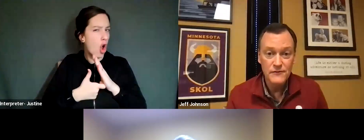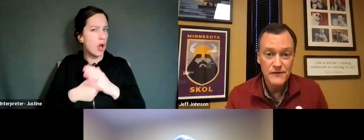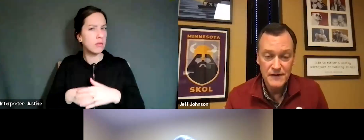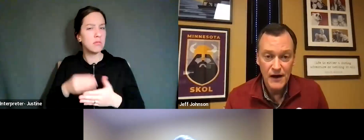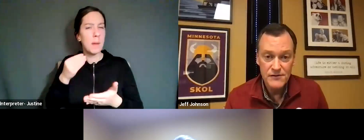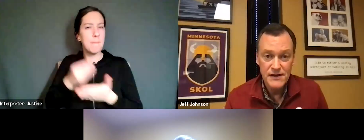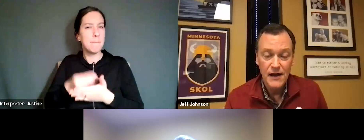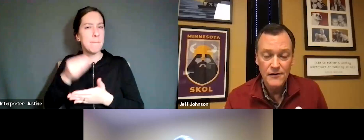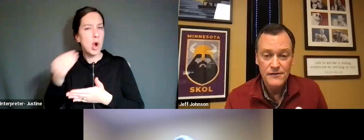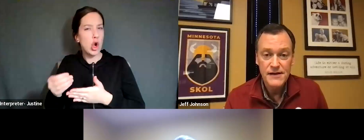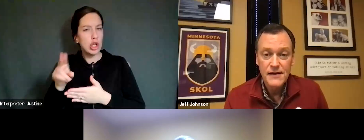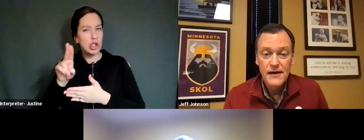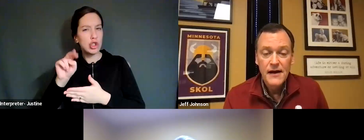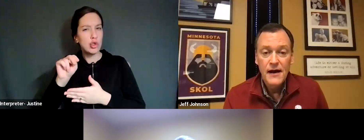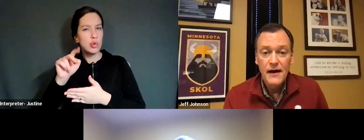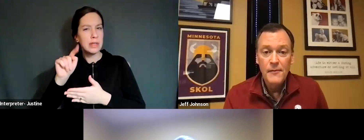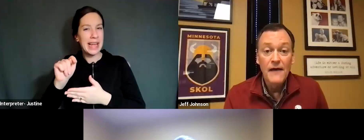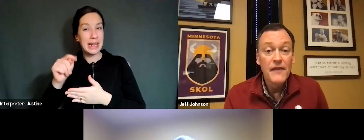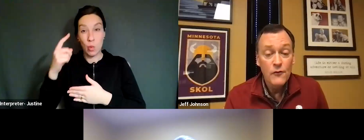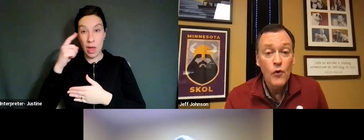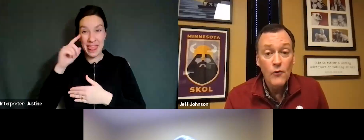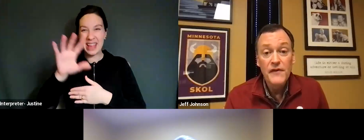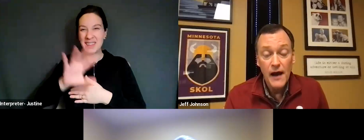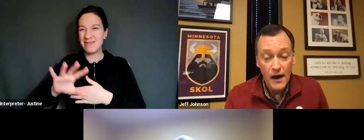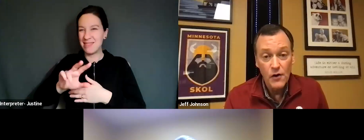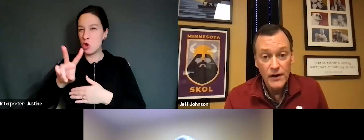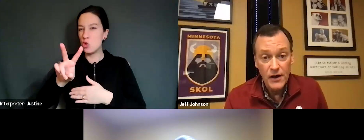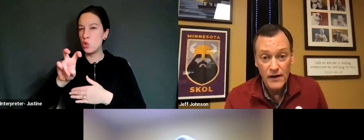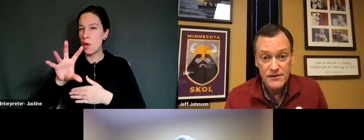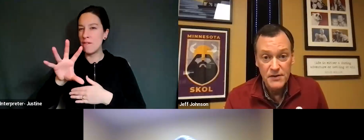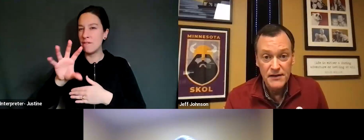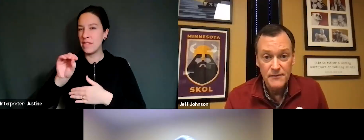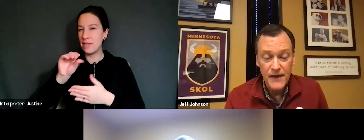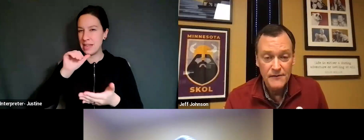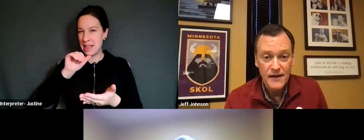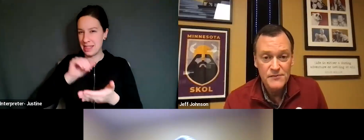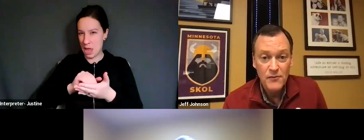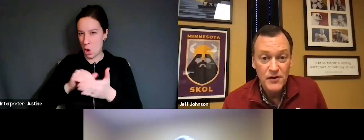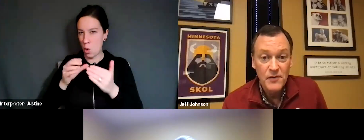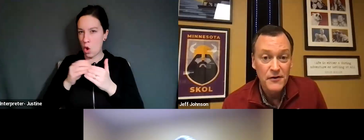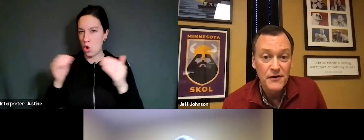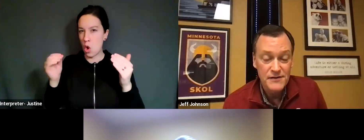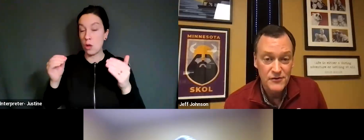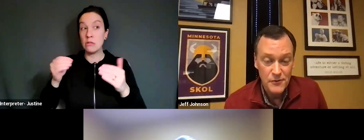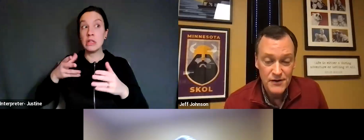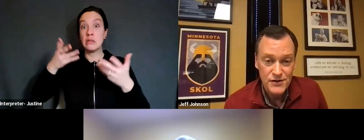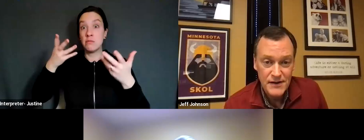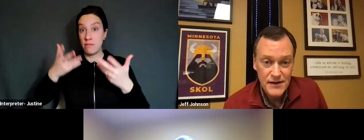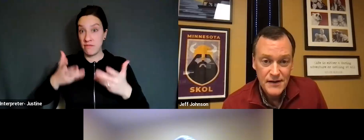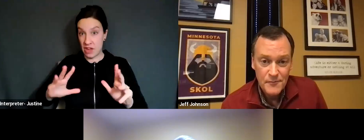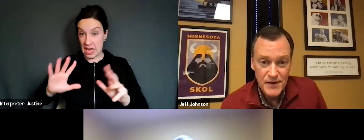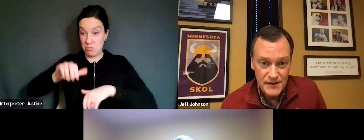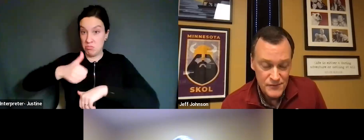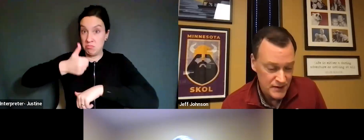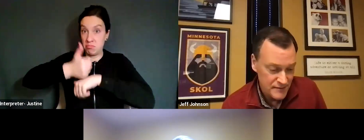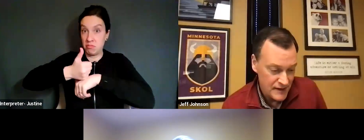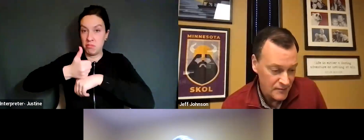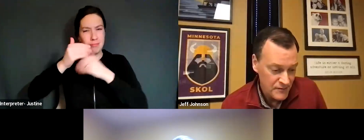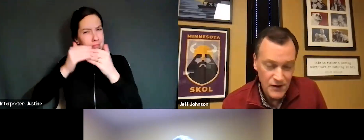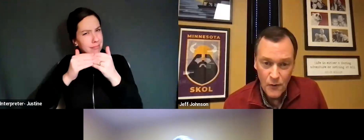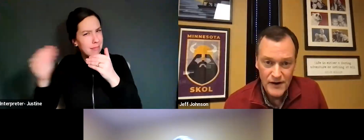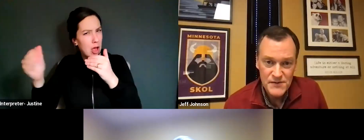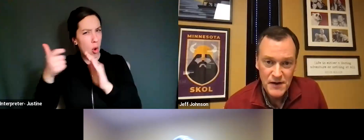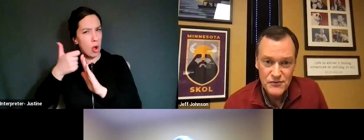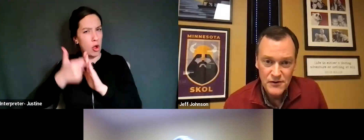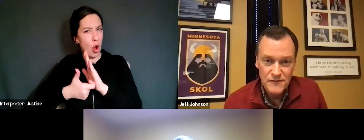around $250,000. And then what would the ongoing cost be? That's probably a bigger consideration because